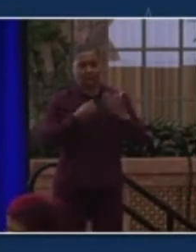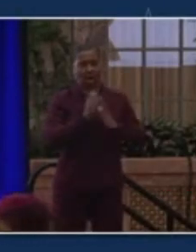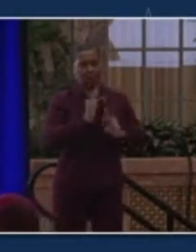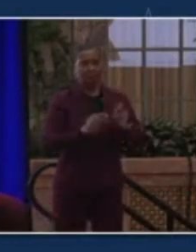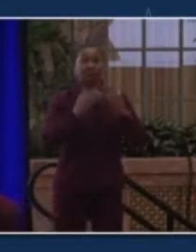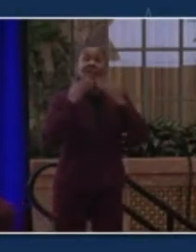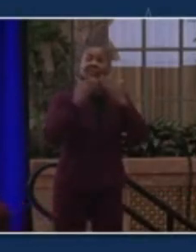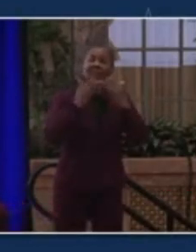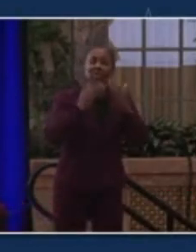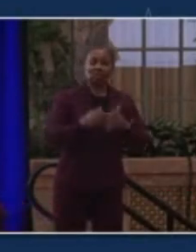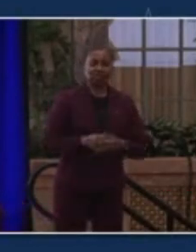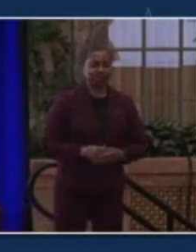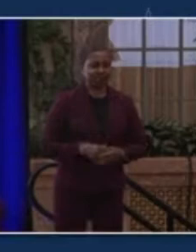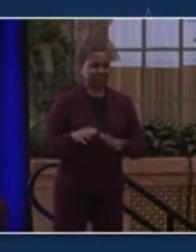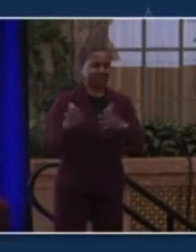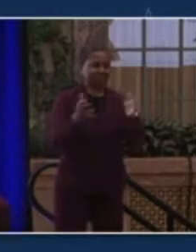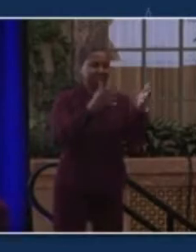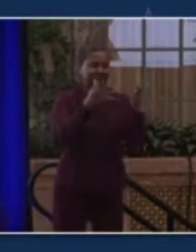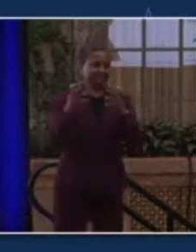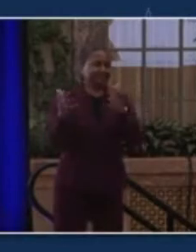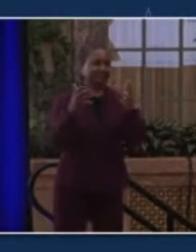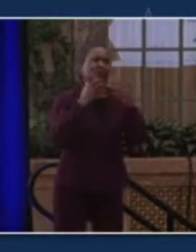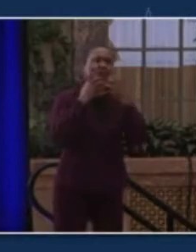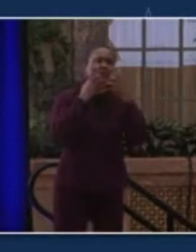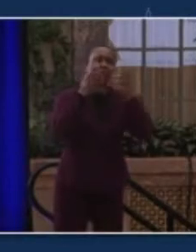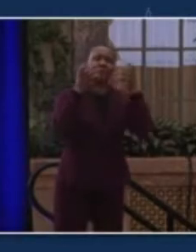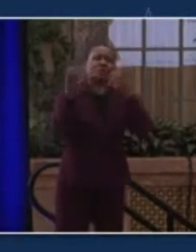Muy buenas noches.